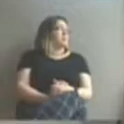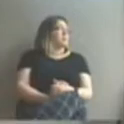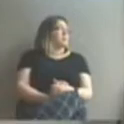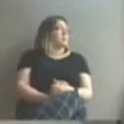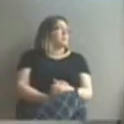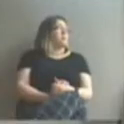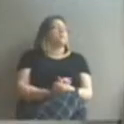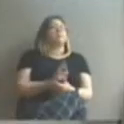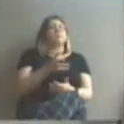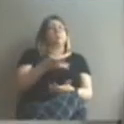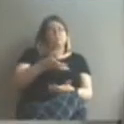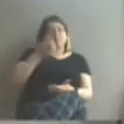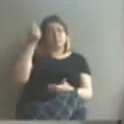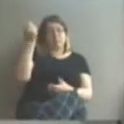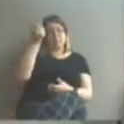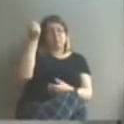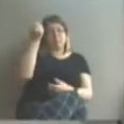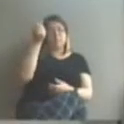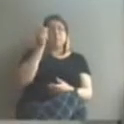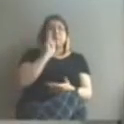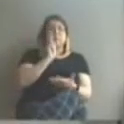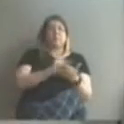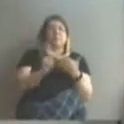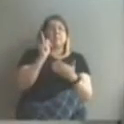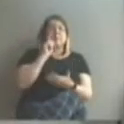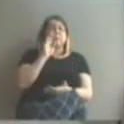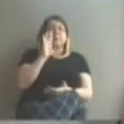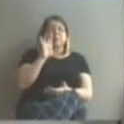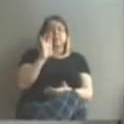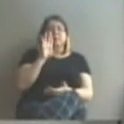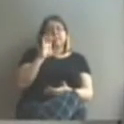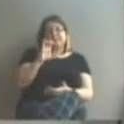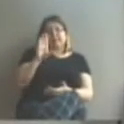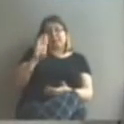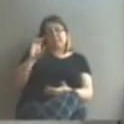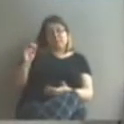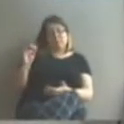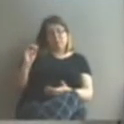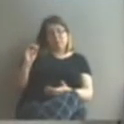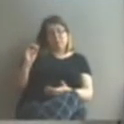to pull down the clerk position for the CBO